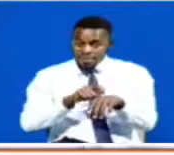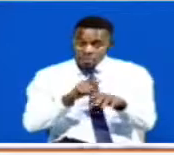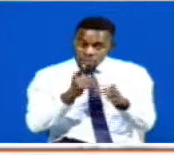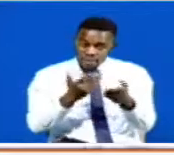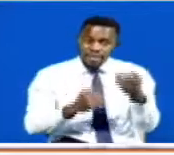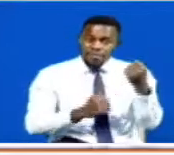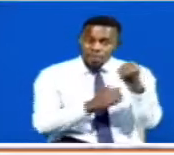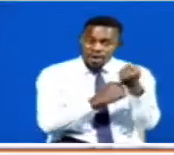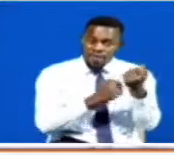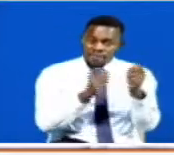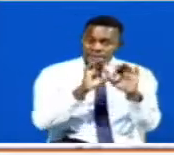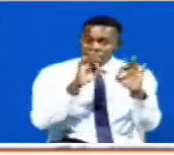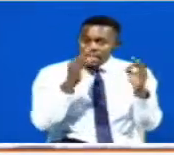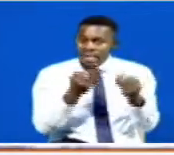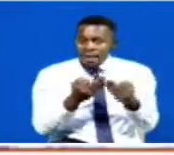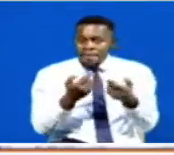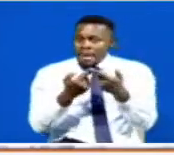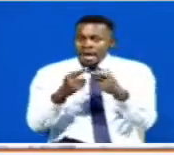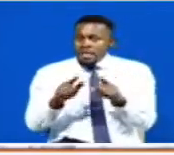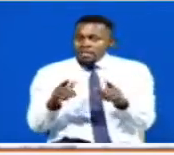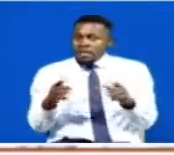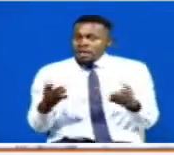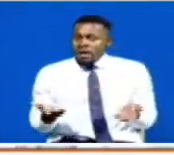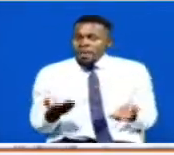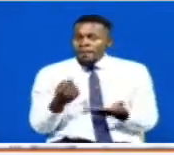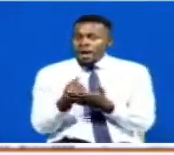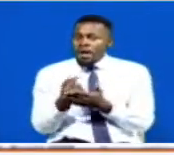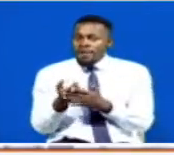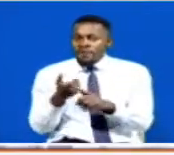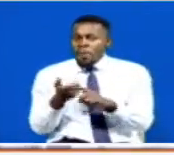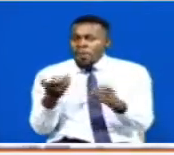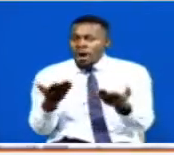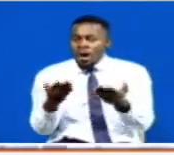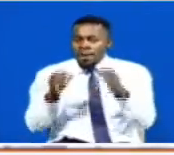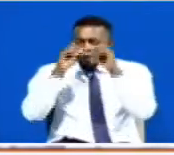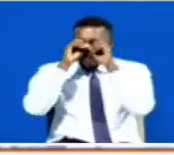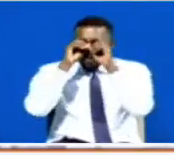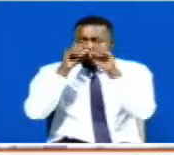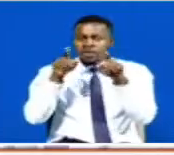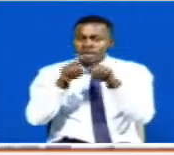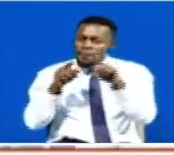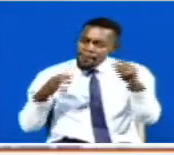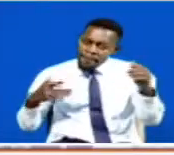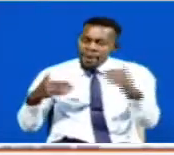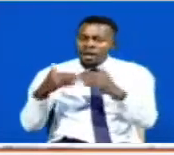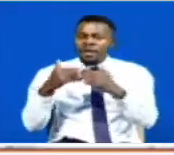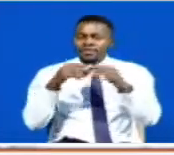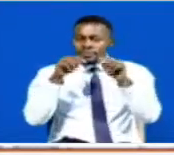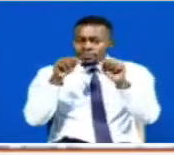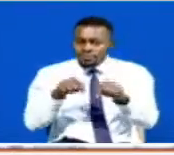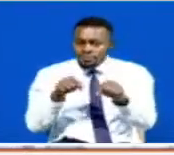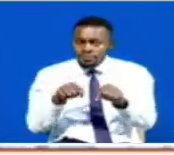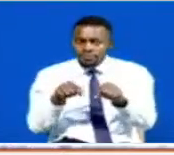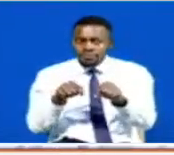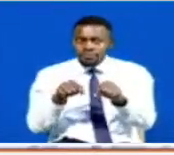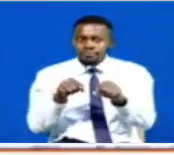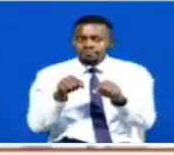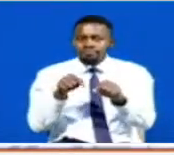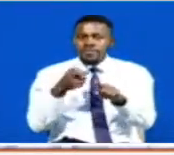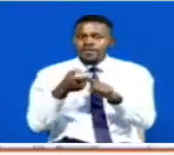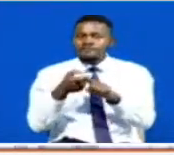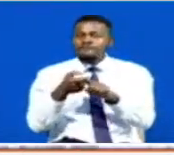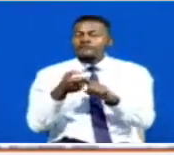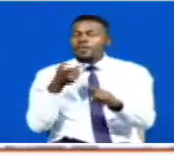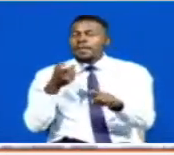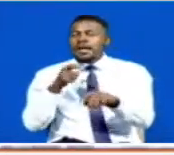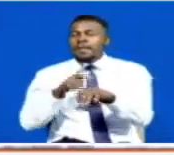our members at home, but we are not able to say that we don't have any money. And up to today, since the time that we employed, we